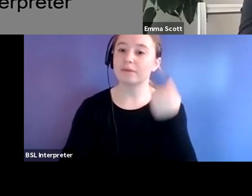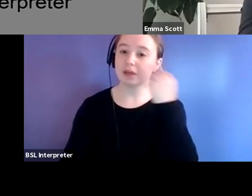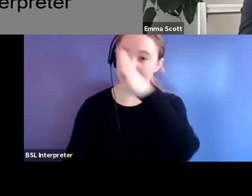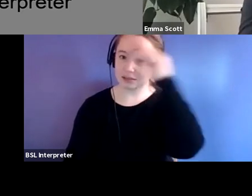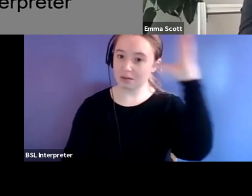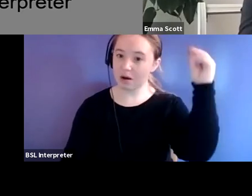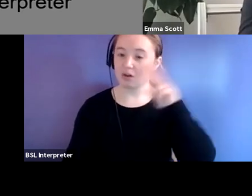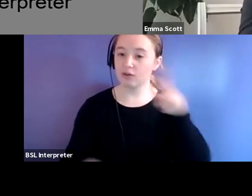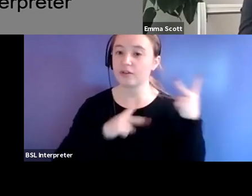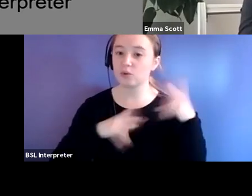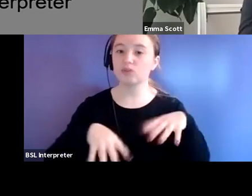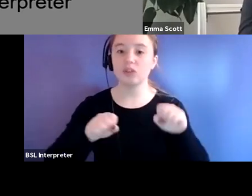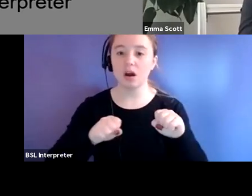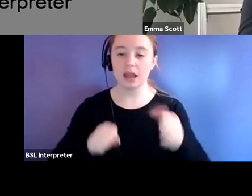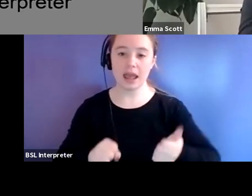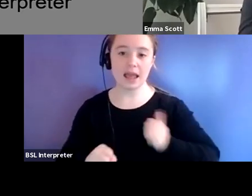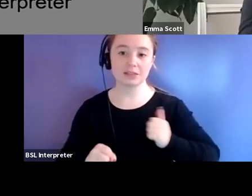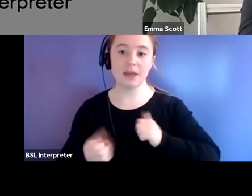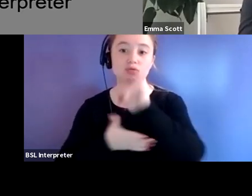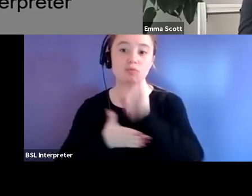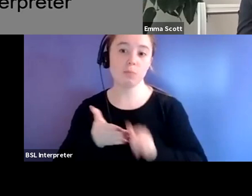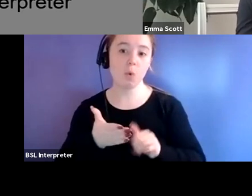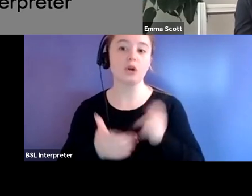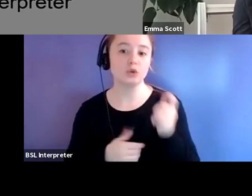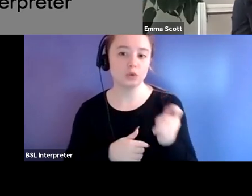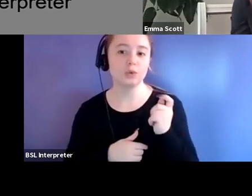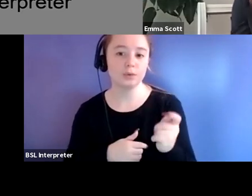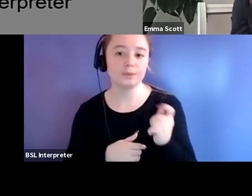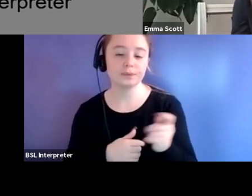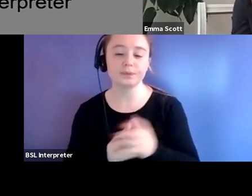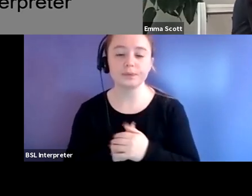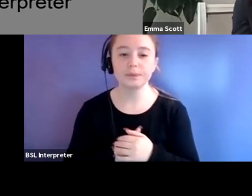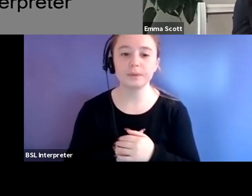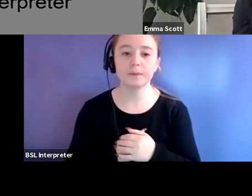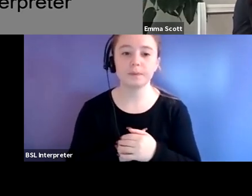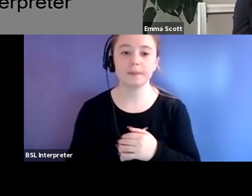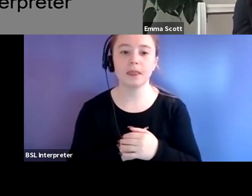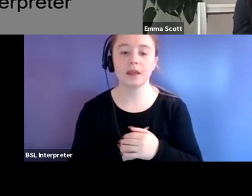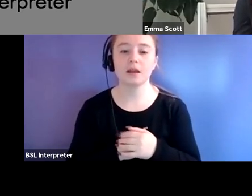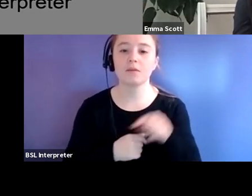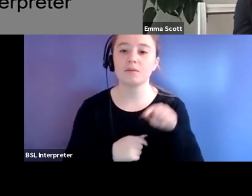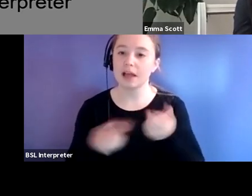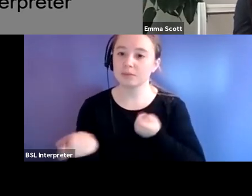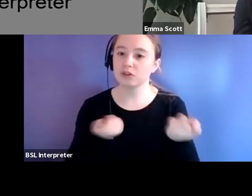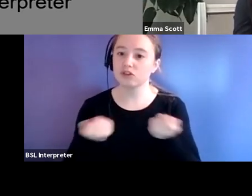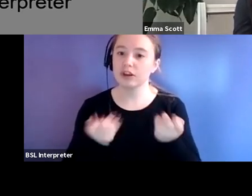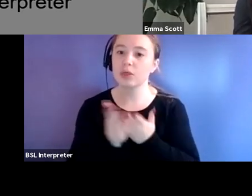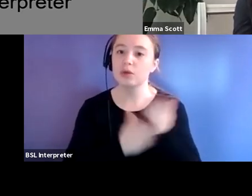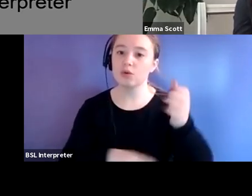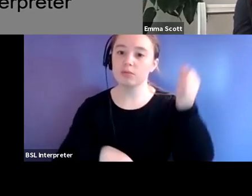we're expecting a report shortly. But again, that's been chaired by Professor Lee